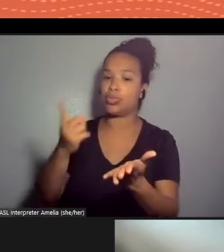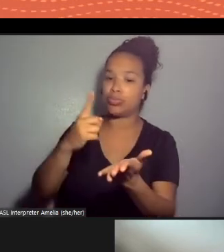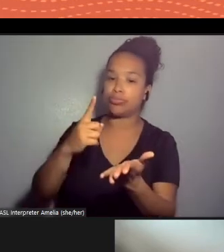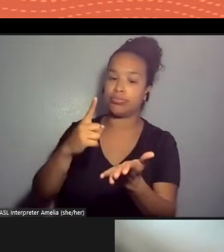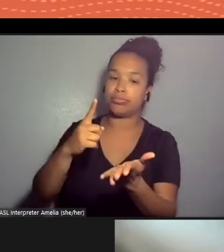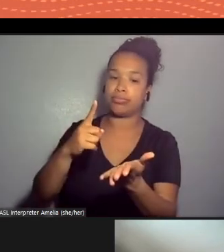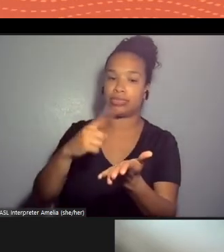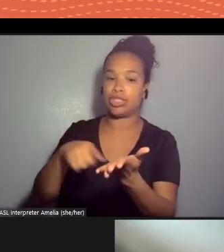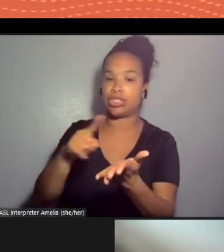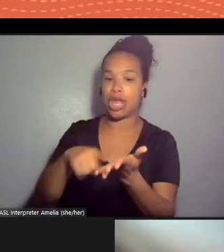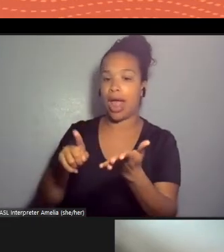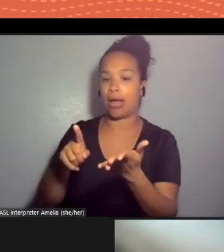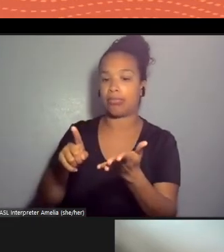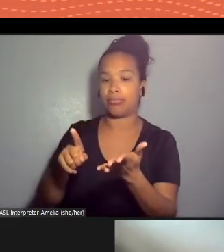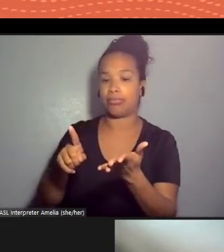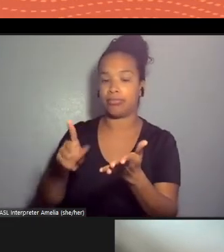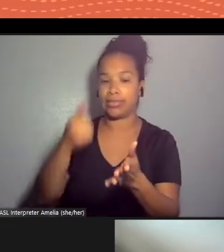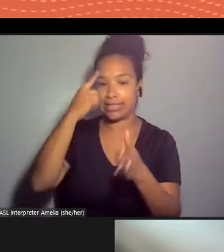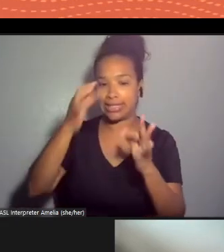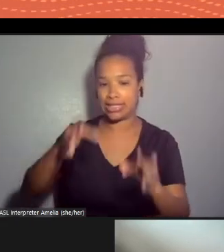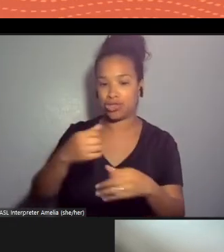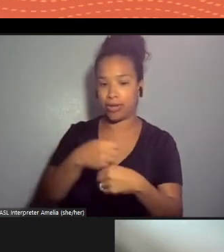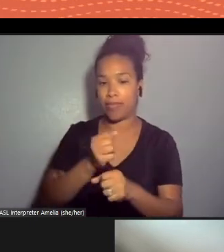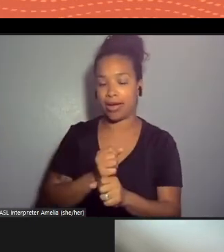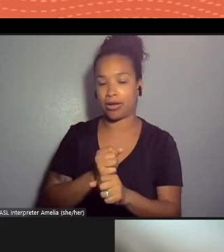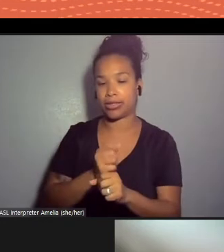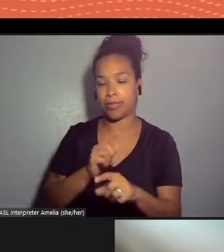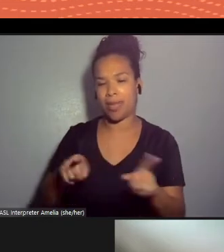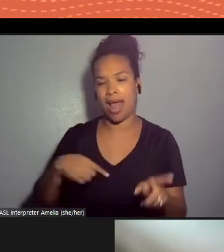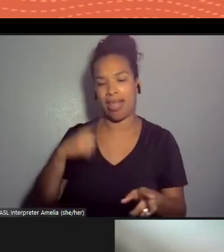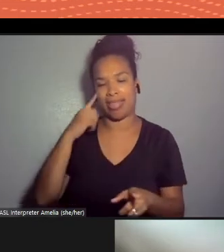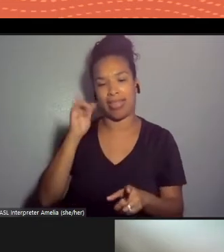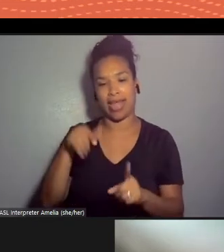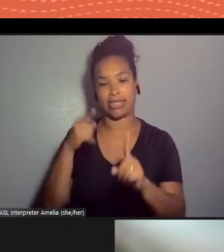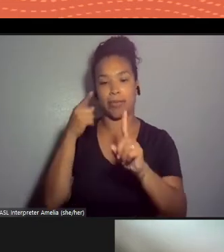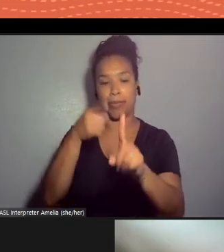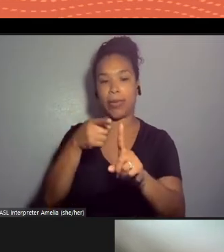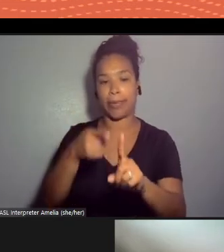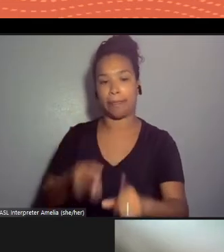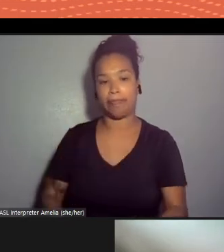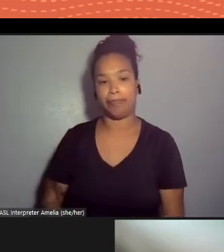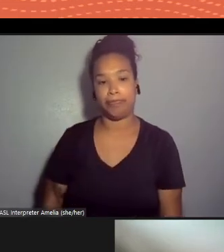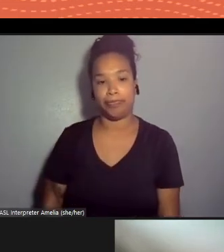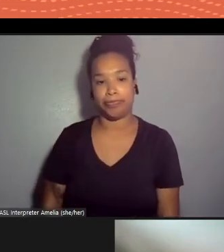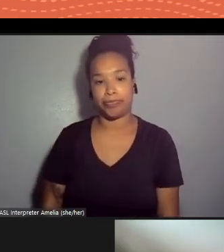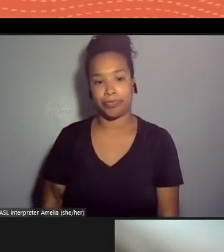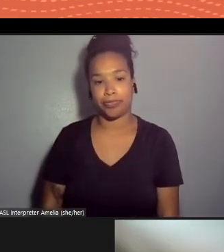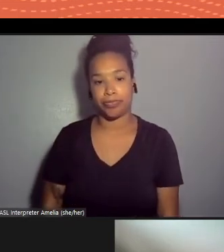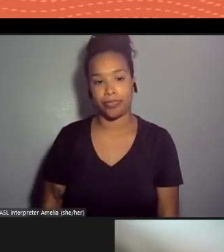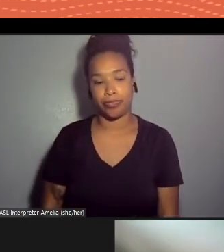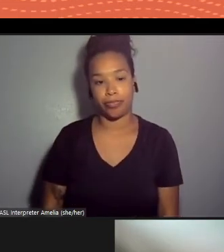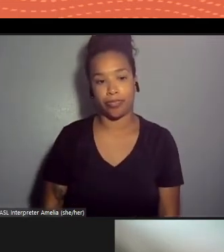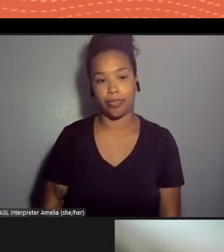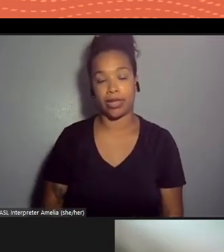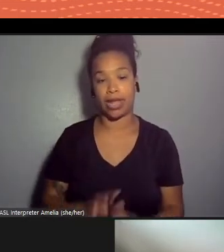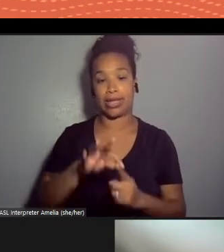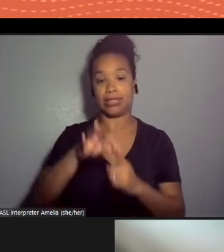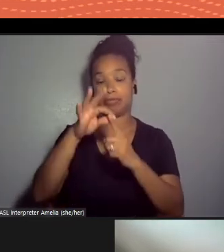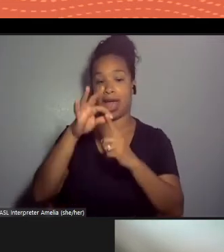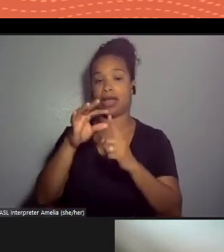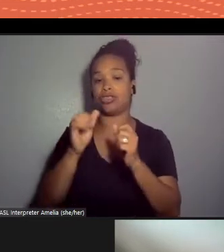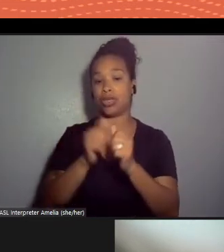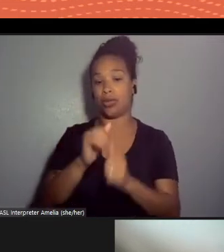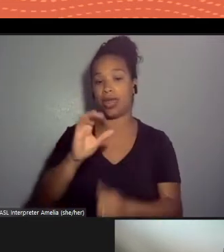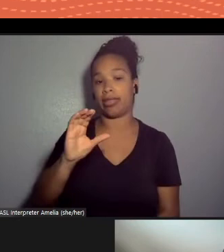more finite and fine. And that's, I think, the point. So the idea, and certainly when it comes to casting, several of